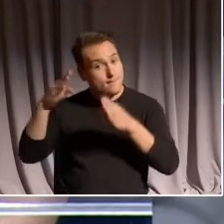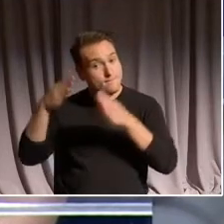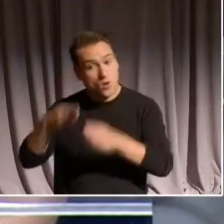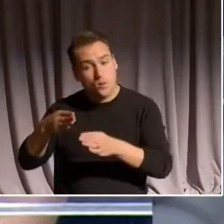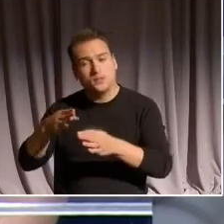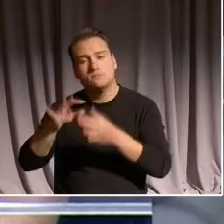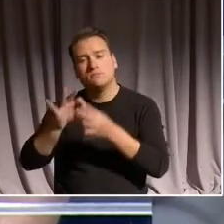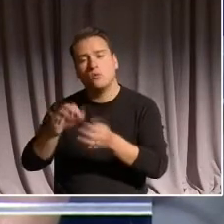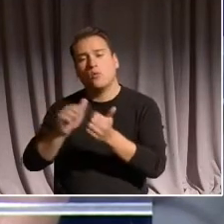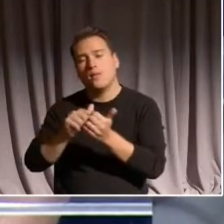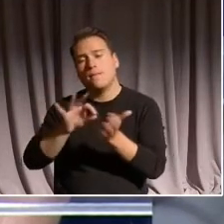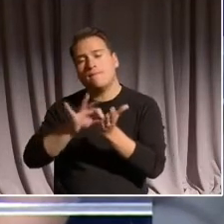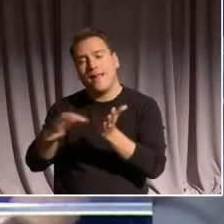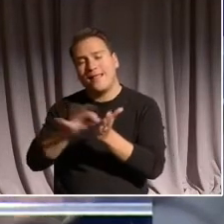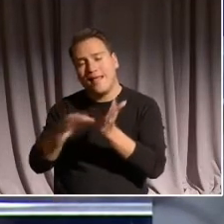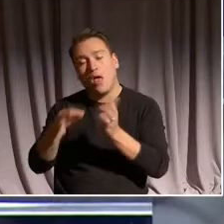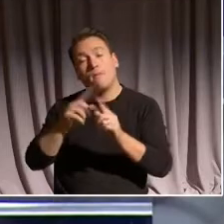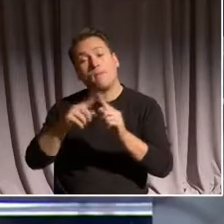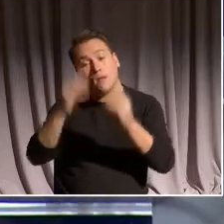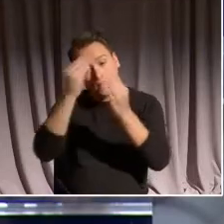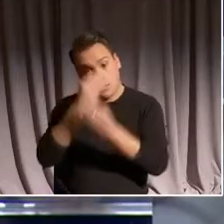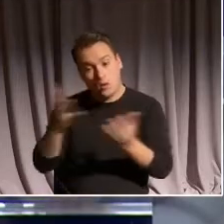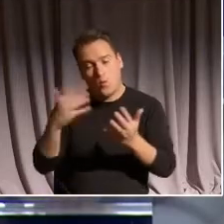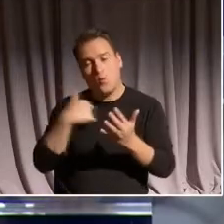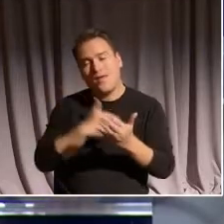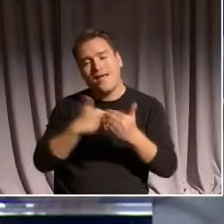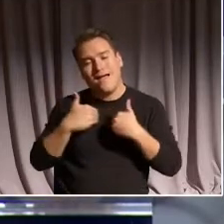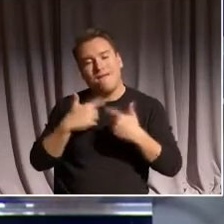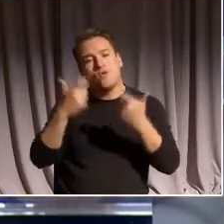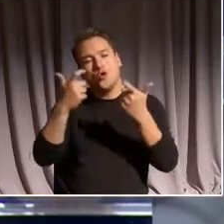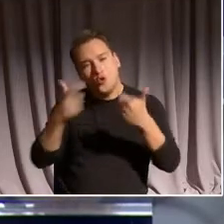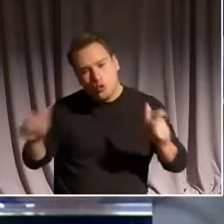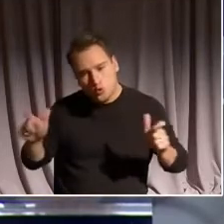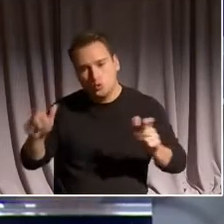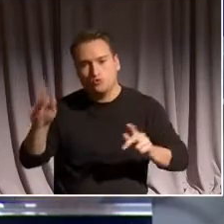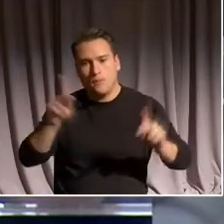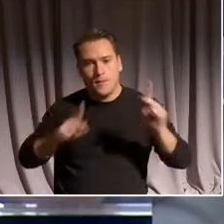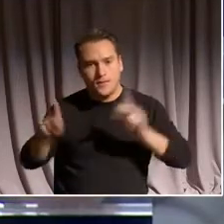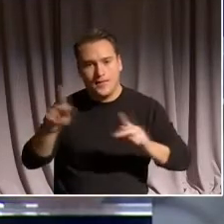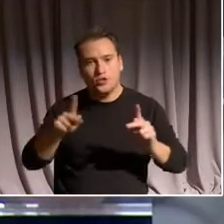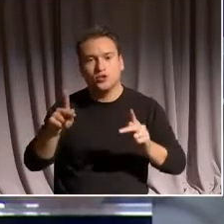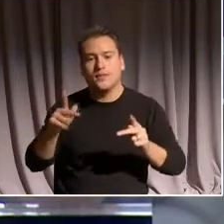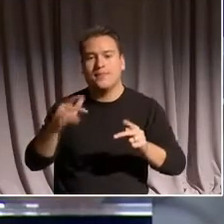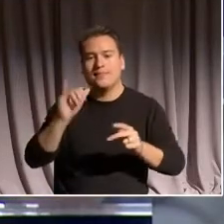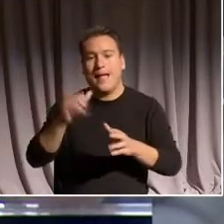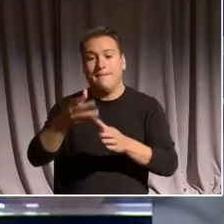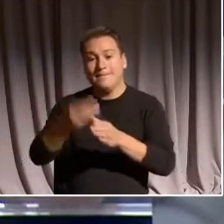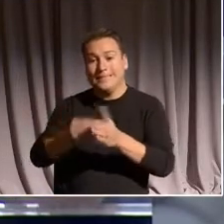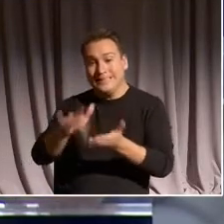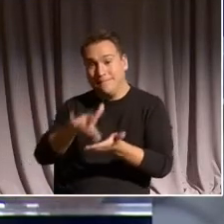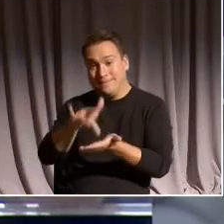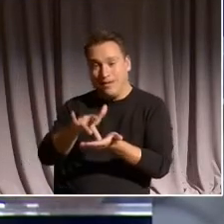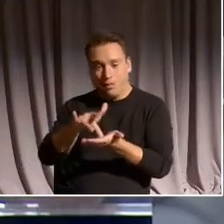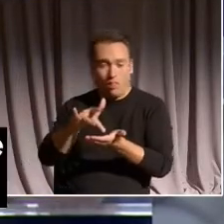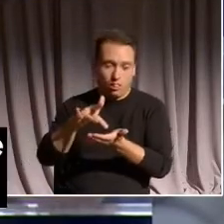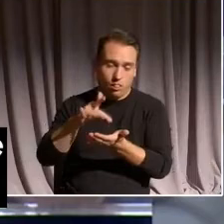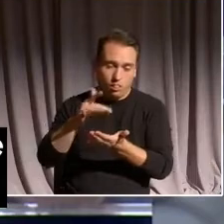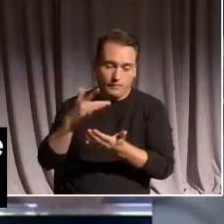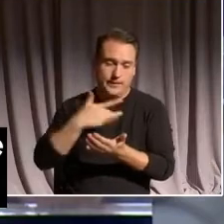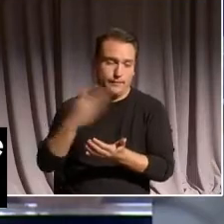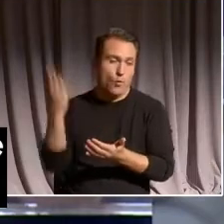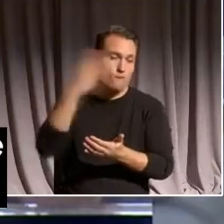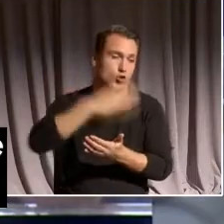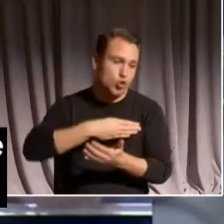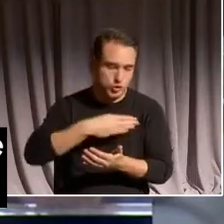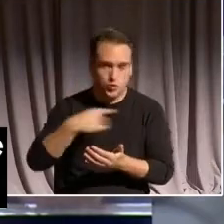is on Medi-Cal, but we have a huge population of the missing middle. that needs these services as well. And